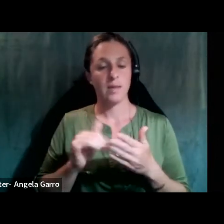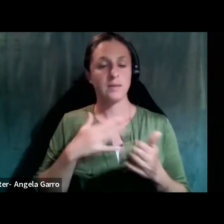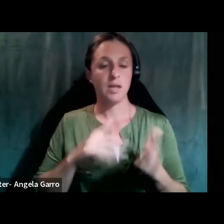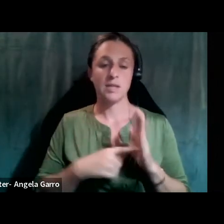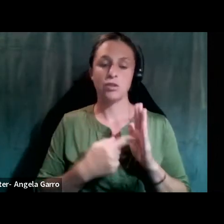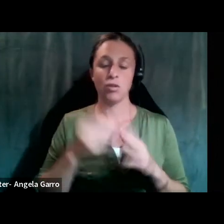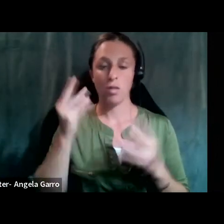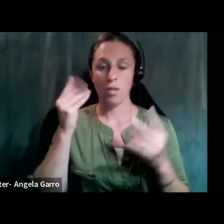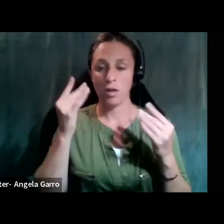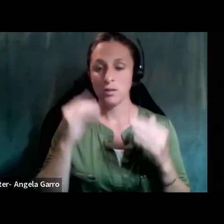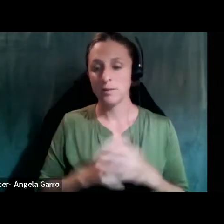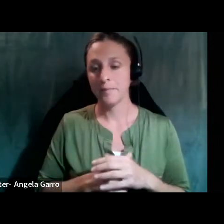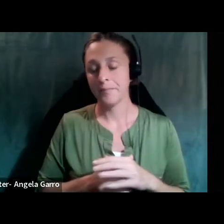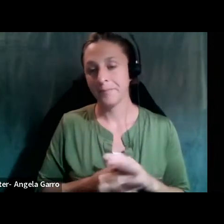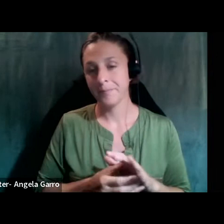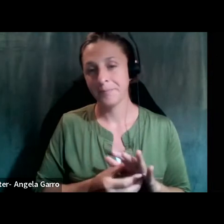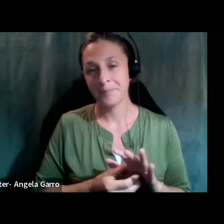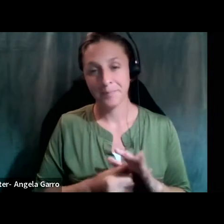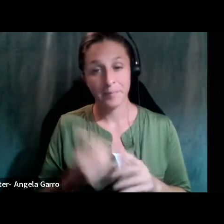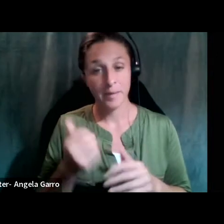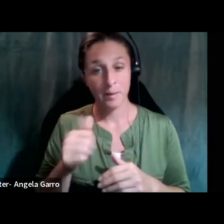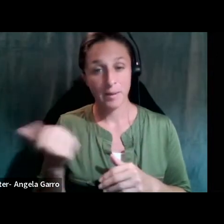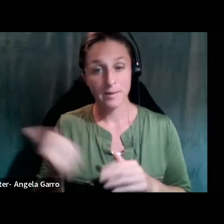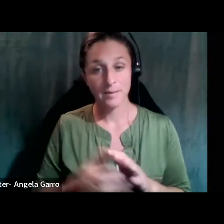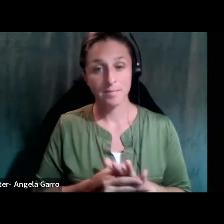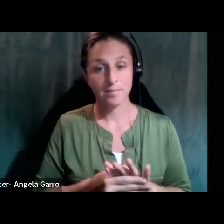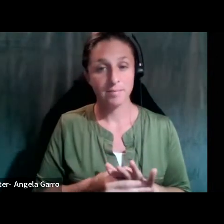you. Mhm. Anyone else?